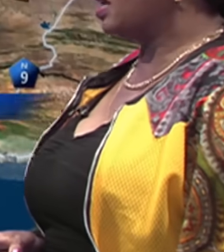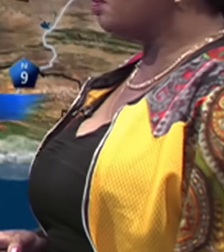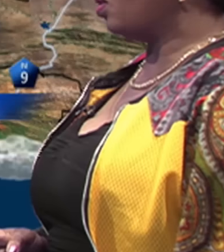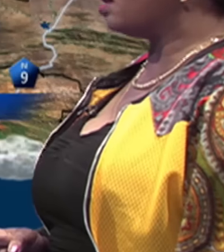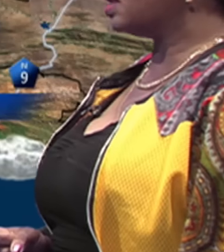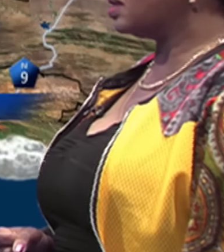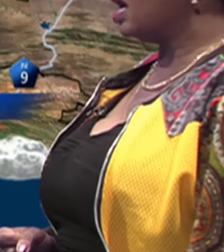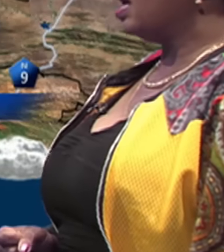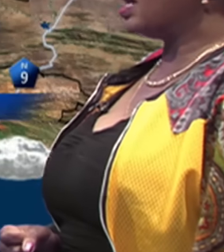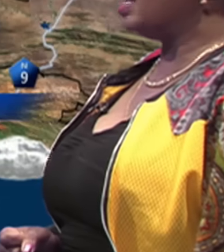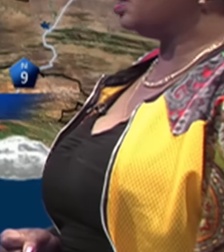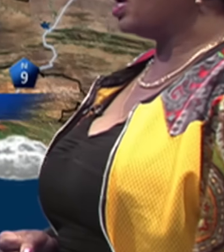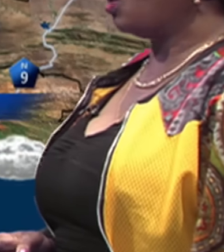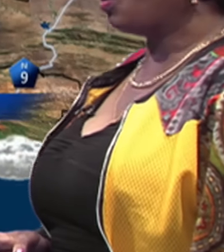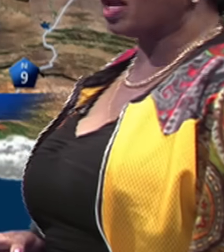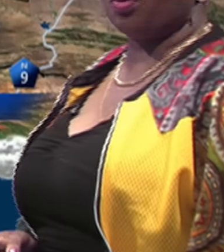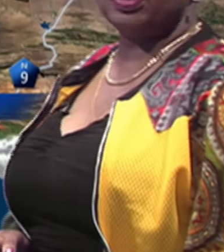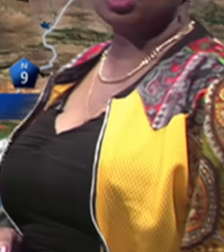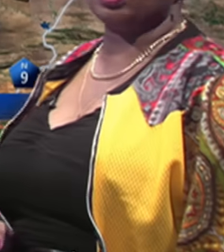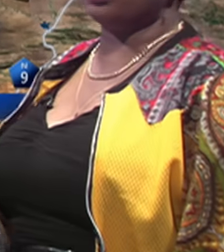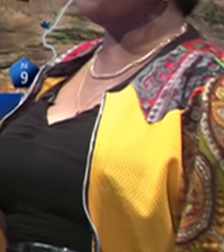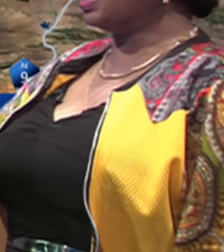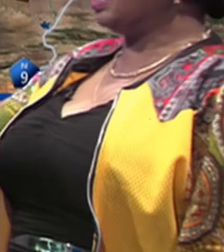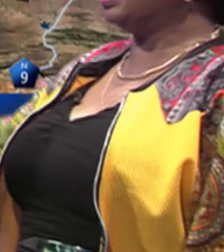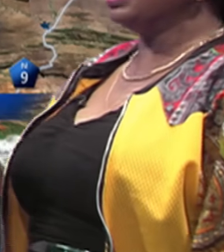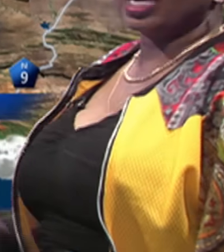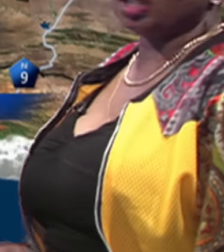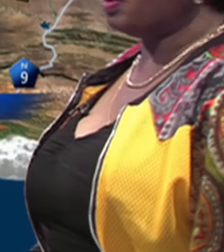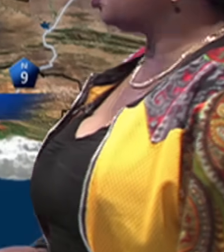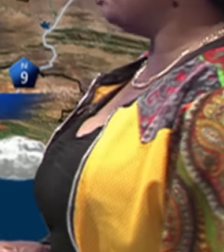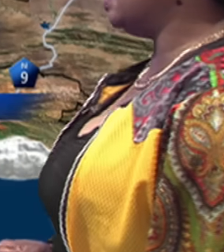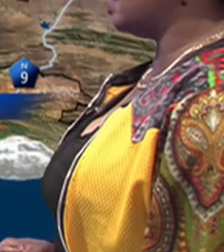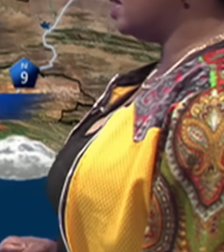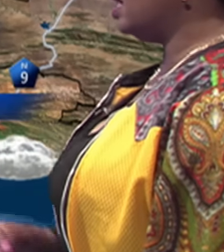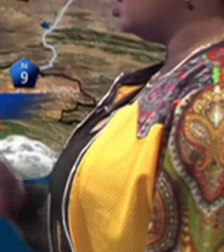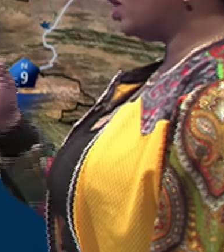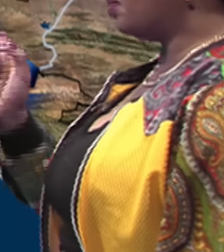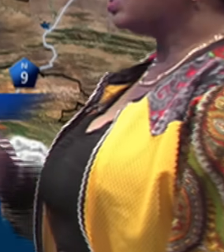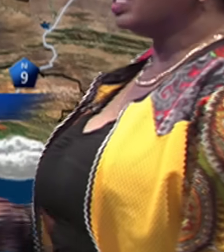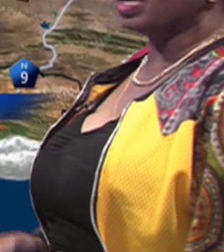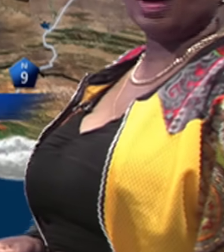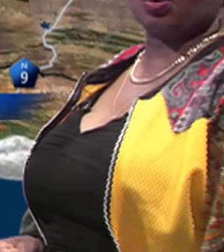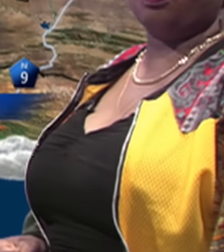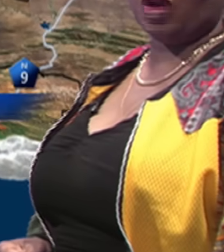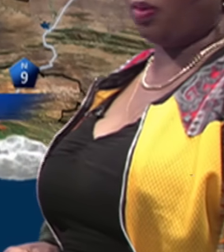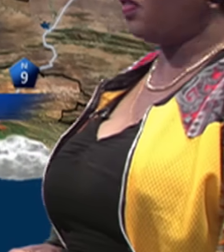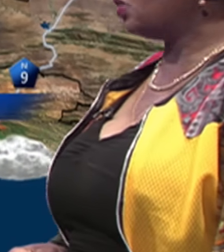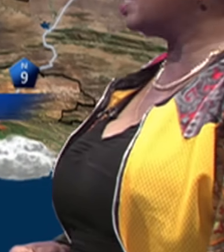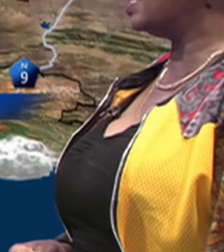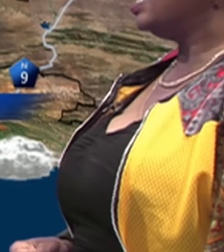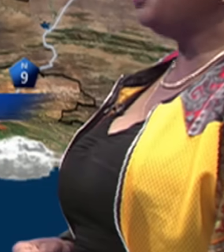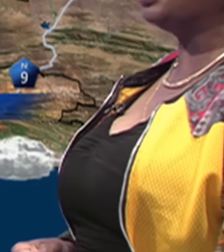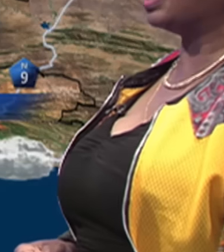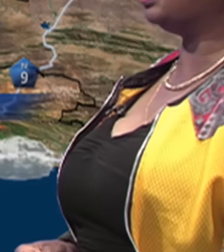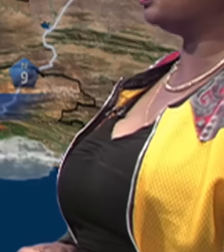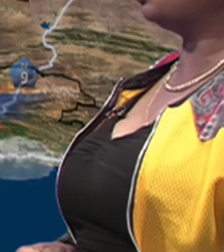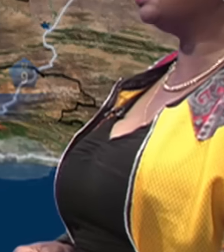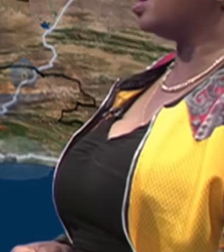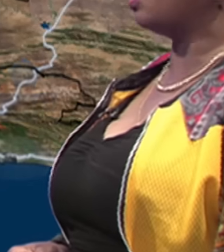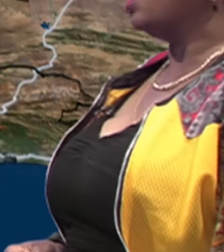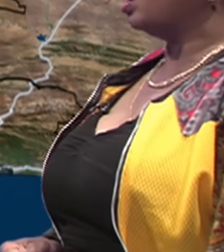Western Cape go la go sasa re tla itemogela gore go tlabe go fiša gona go la Vredendal ka tše 20 go tlabe go tsene ka marung Beaufort West le fiša